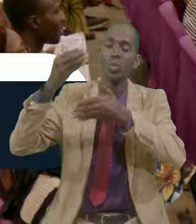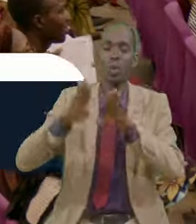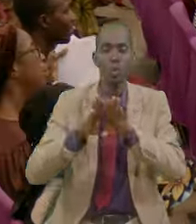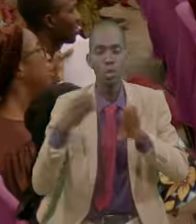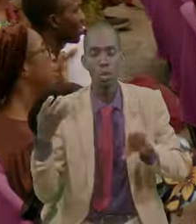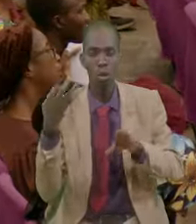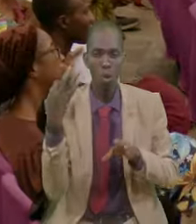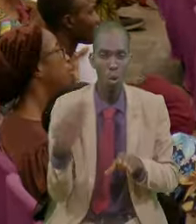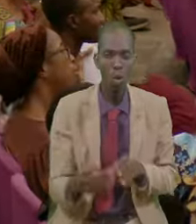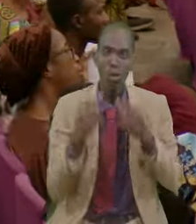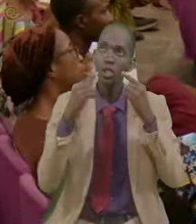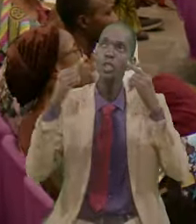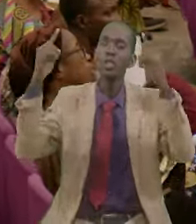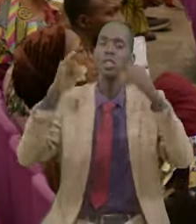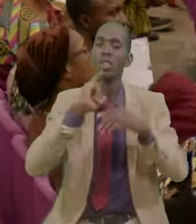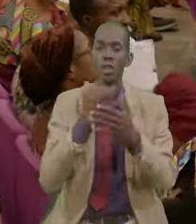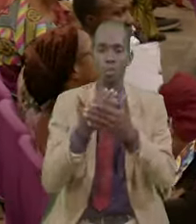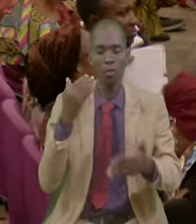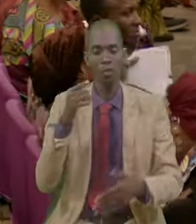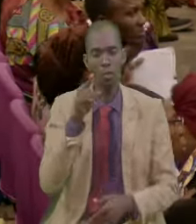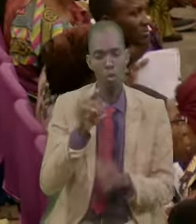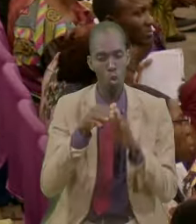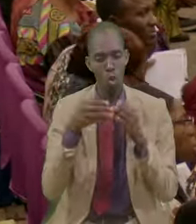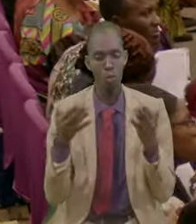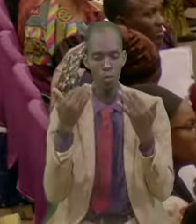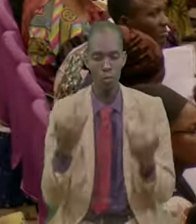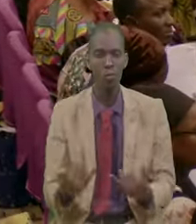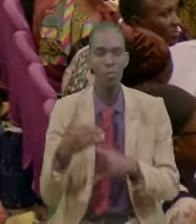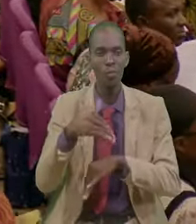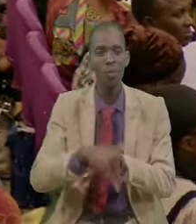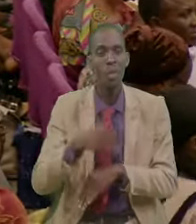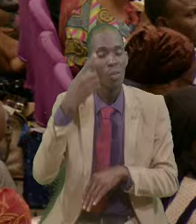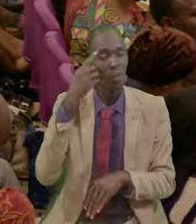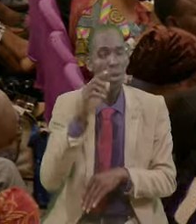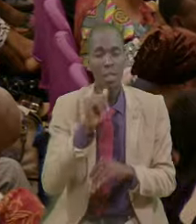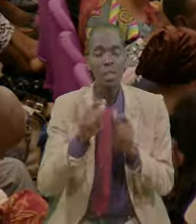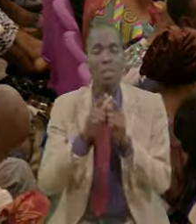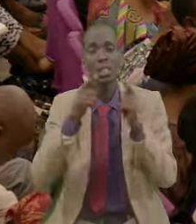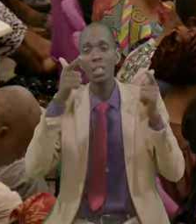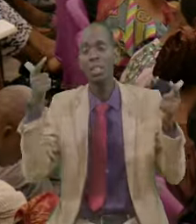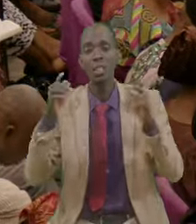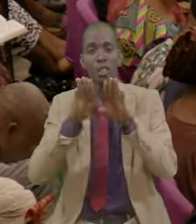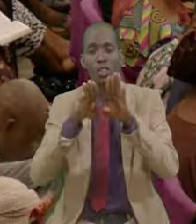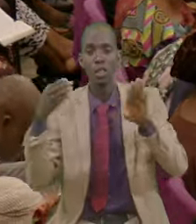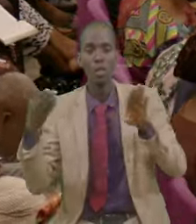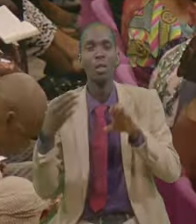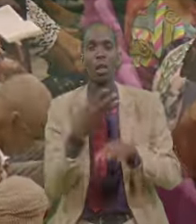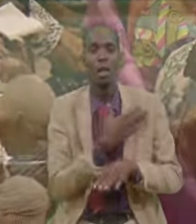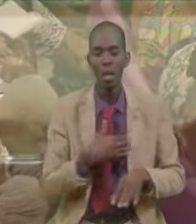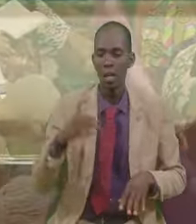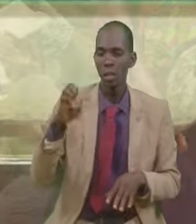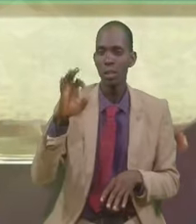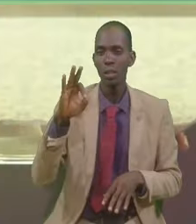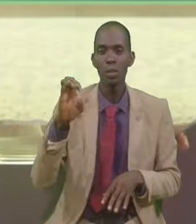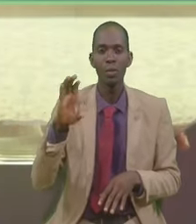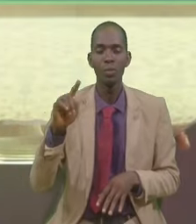achievement is before you tonight. And look at this. For a great door, an effectual, is opened unto